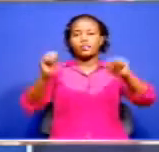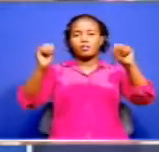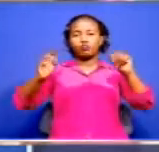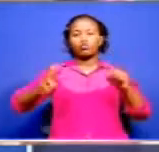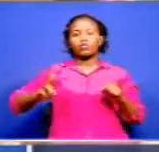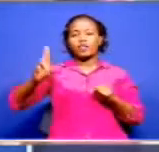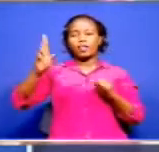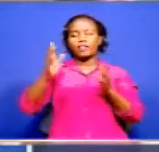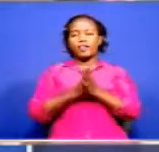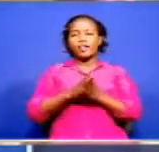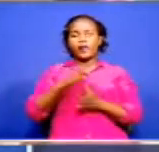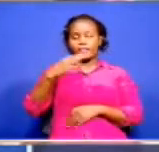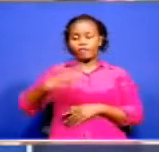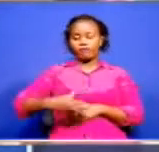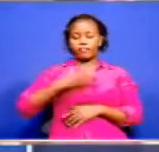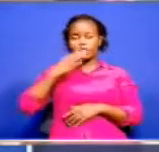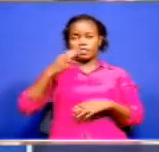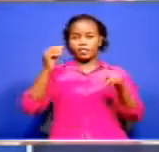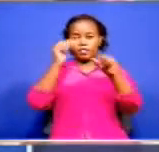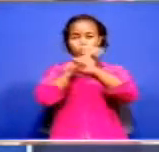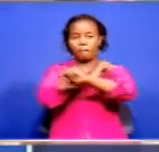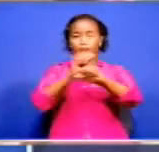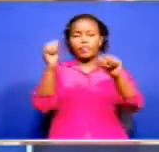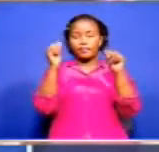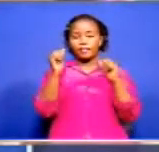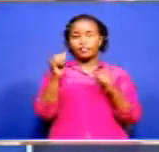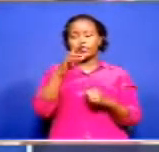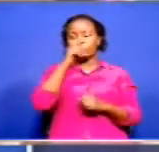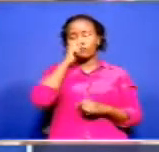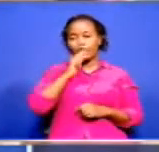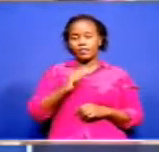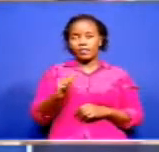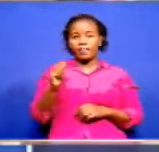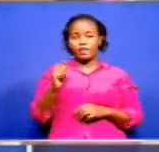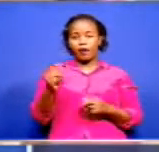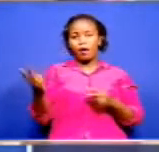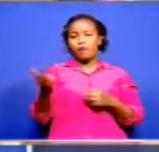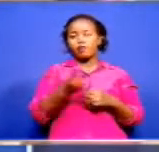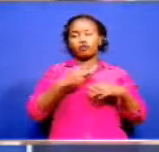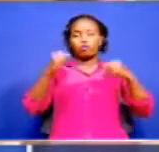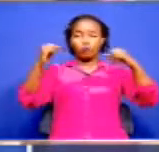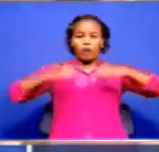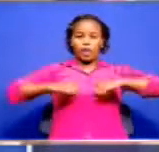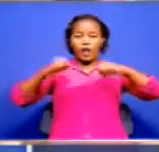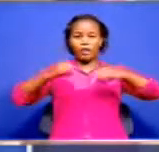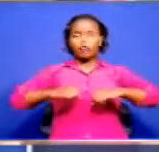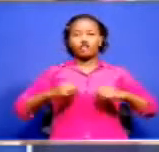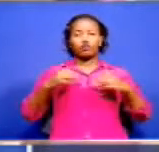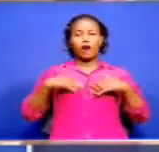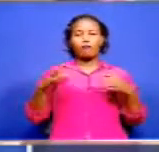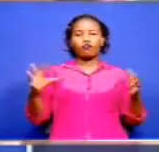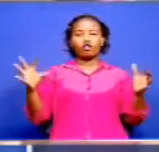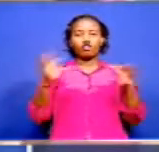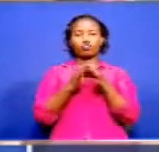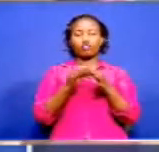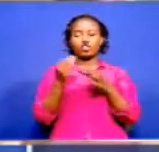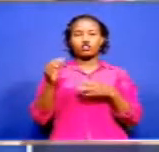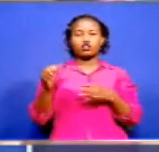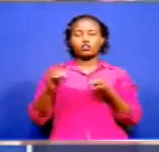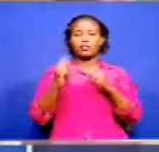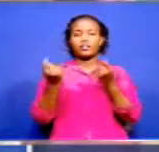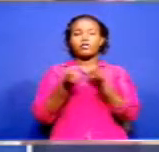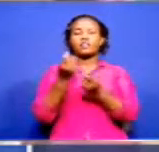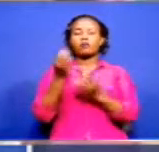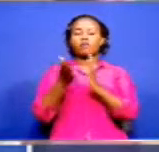and visiting Tanzanian head of state Samia Suluhu Hassan. The two agreed to have a joint team of experts to address